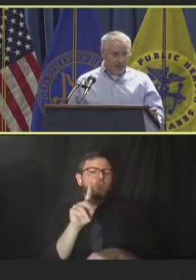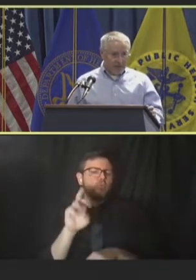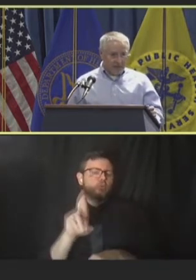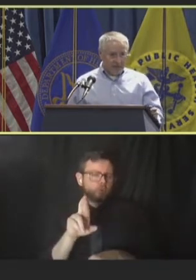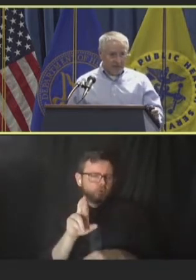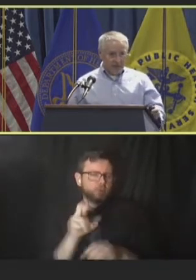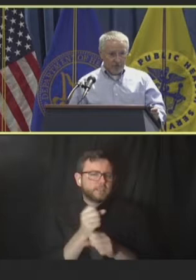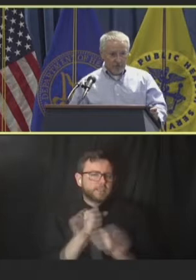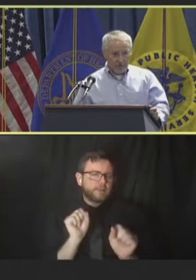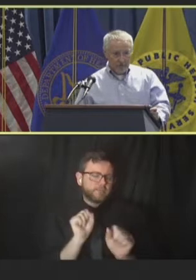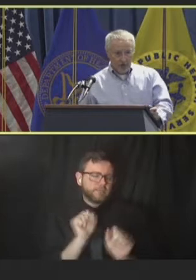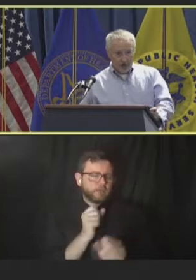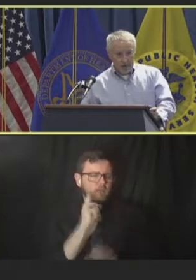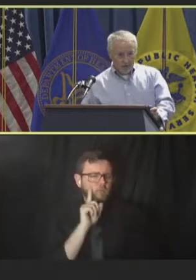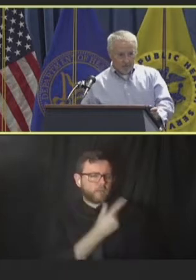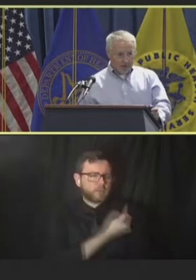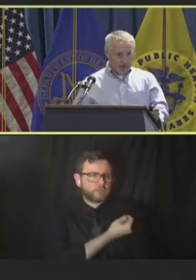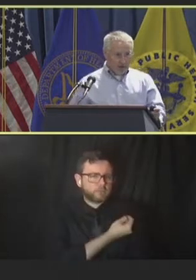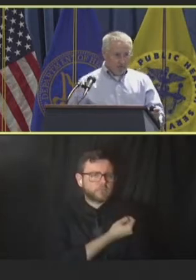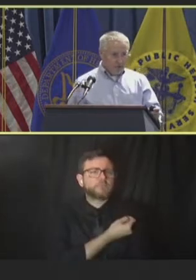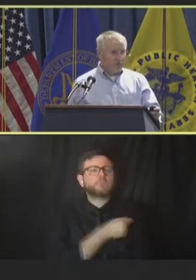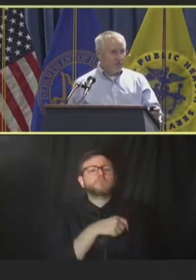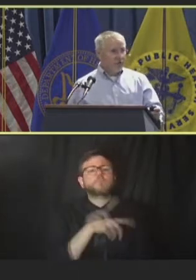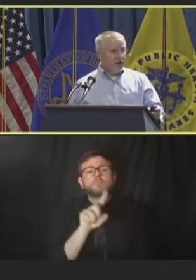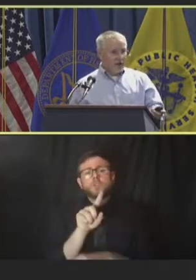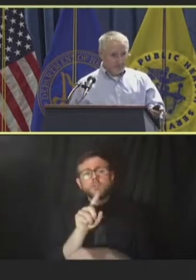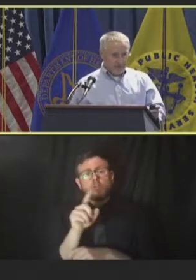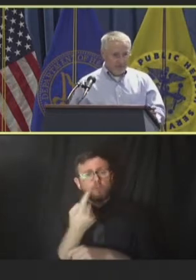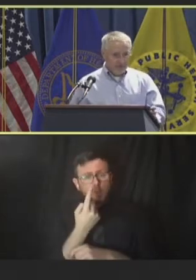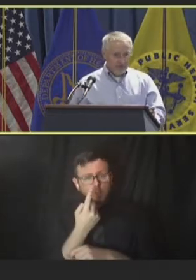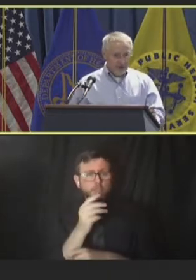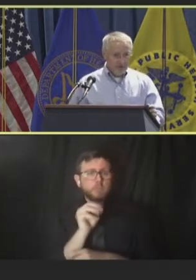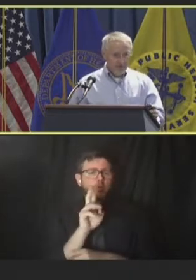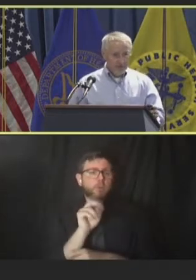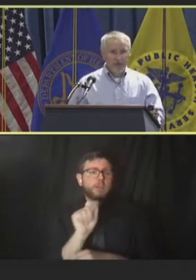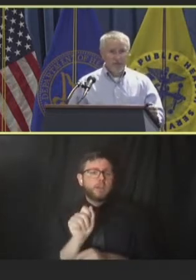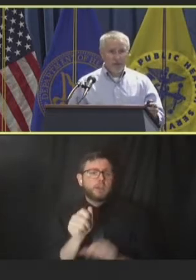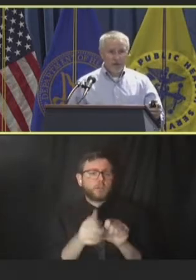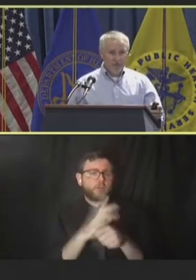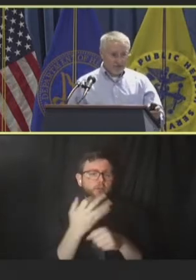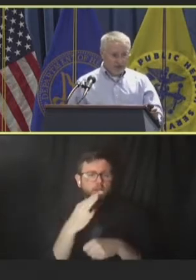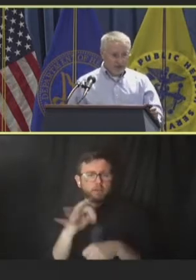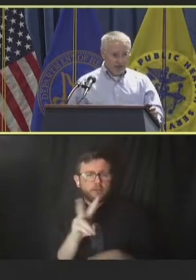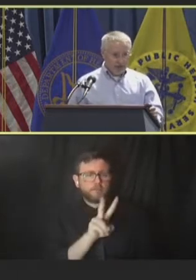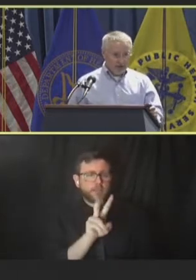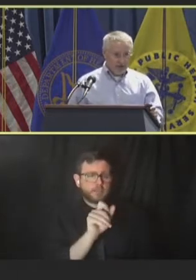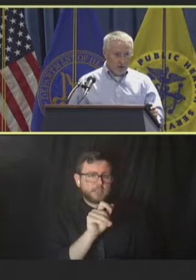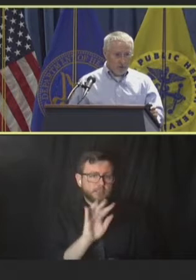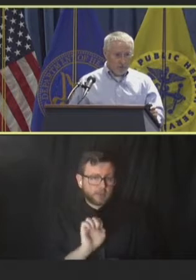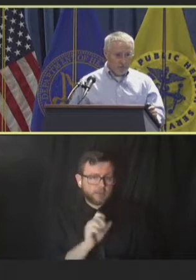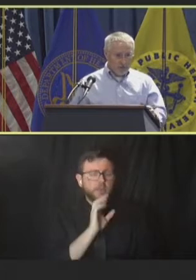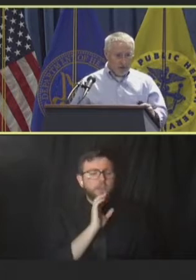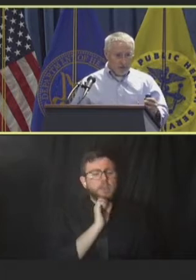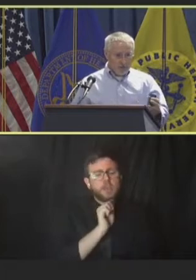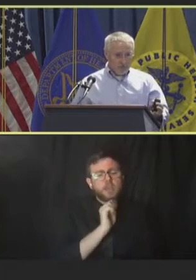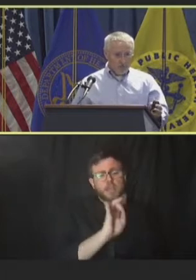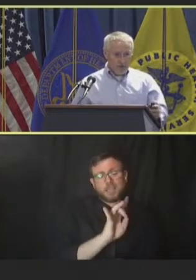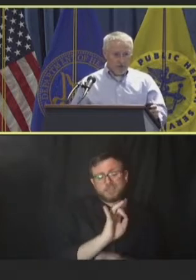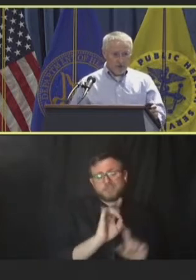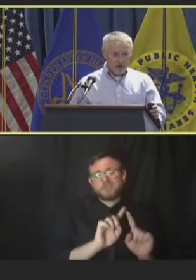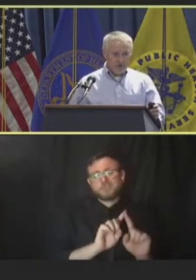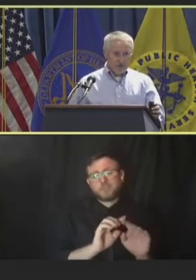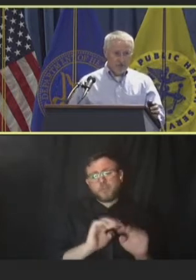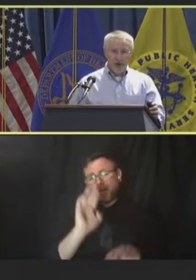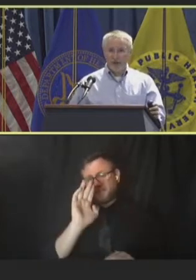The safety of the first mRNA COVID-19 booster, data from VSafe in patients aged 18 and older. We saw